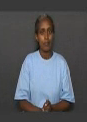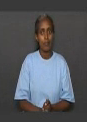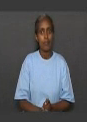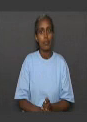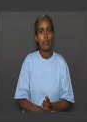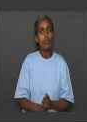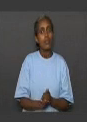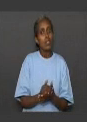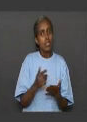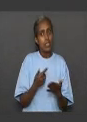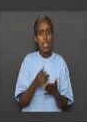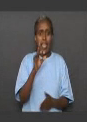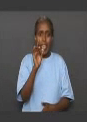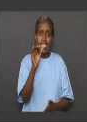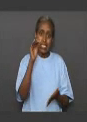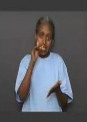There are